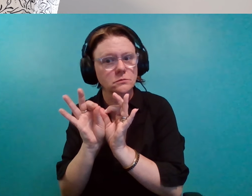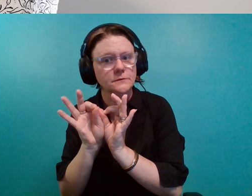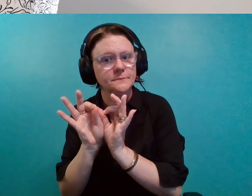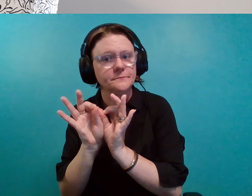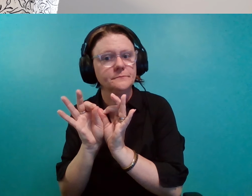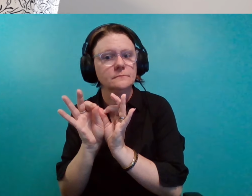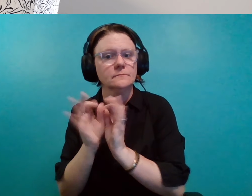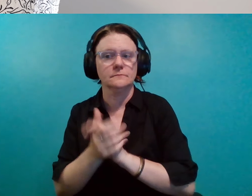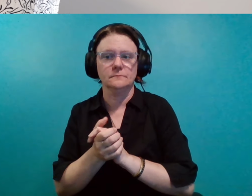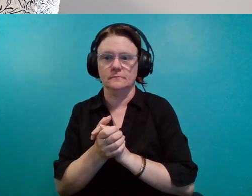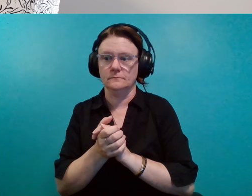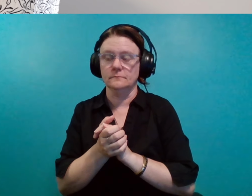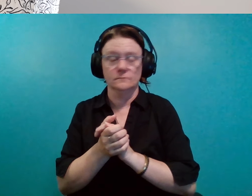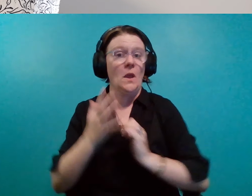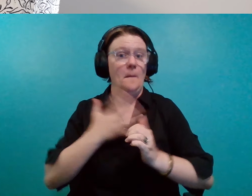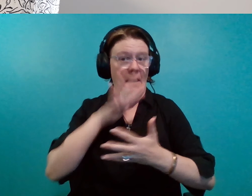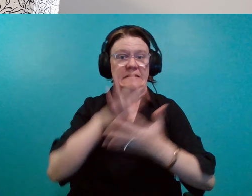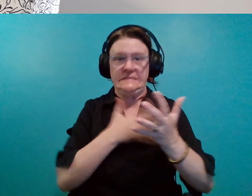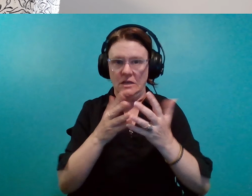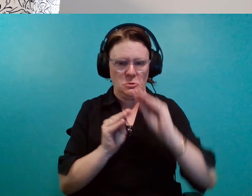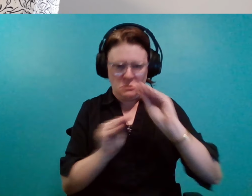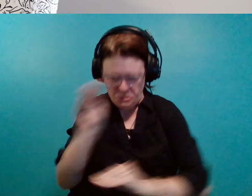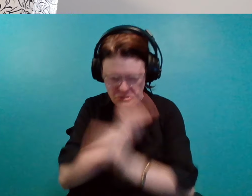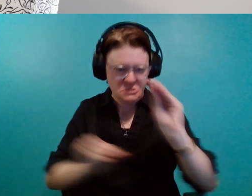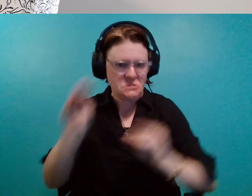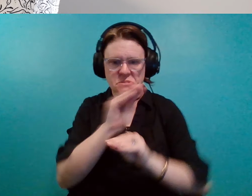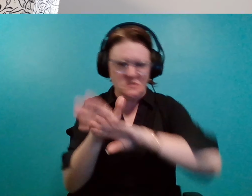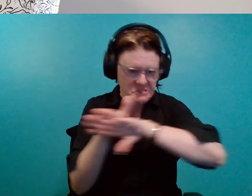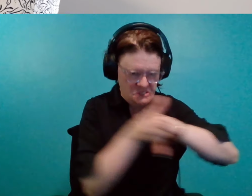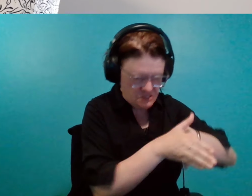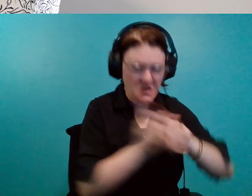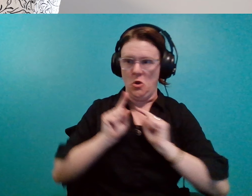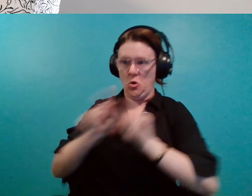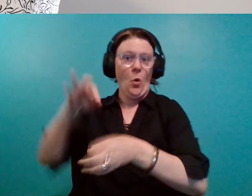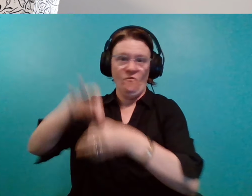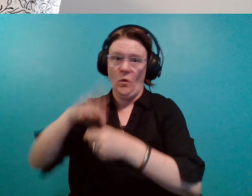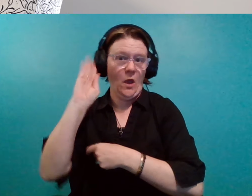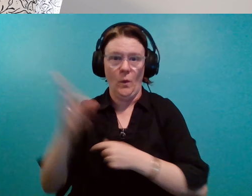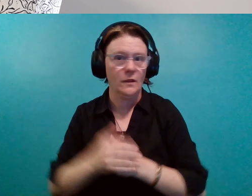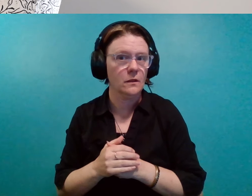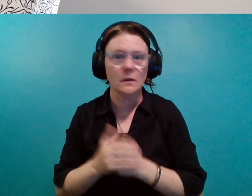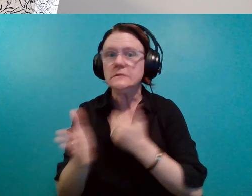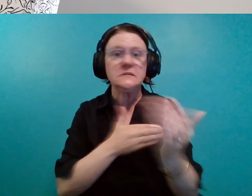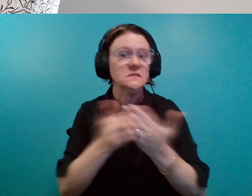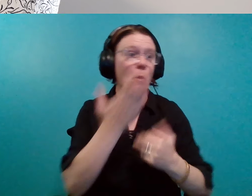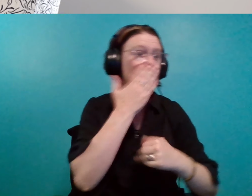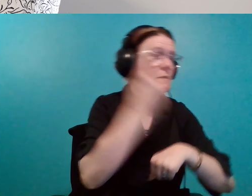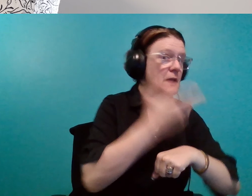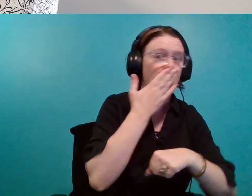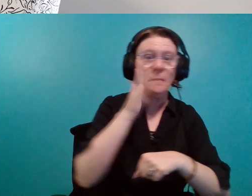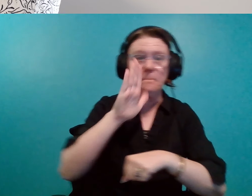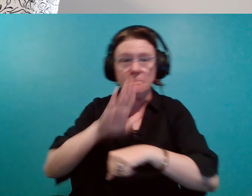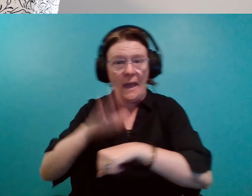important. I will move heaven and earth to get to the polling place regardless of what a day